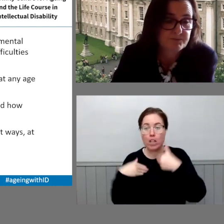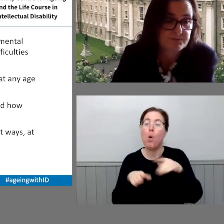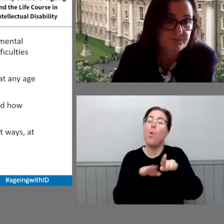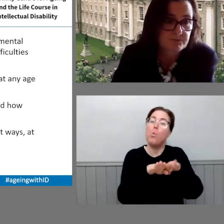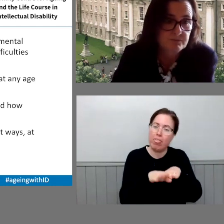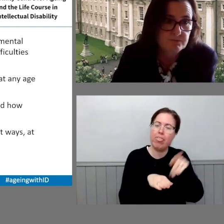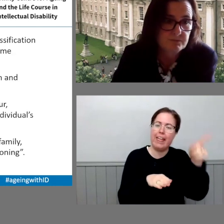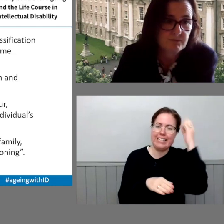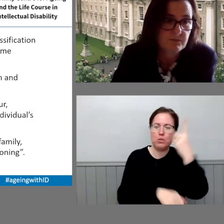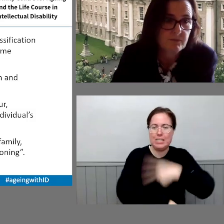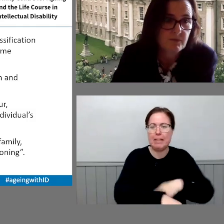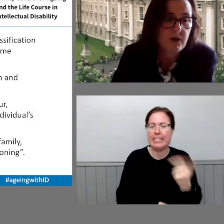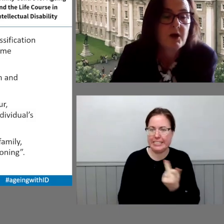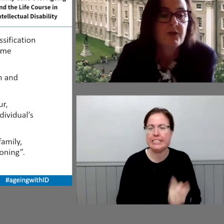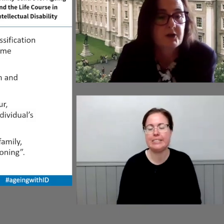disability.